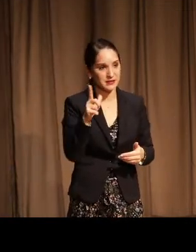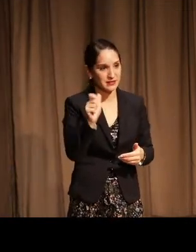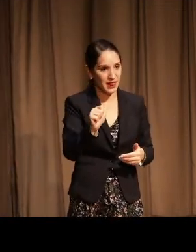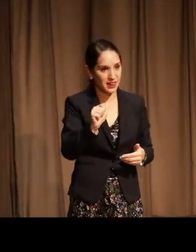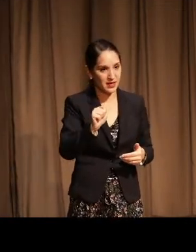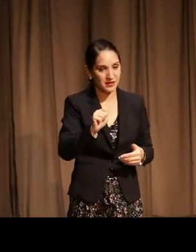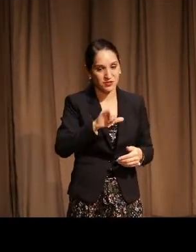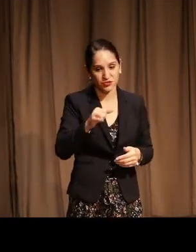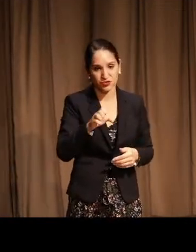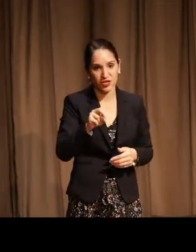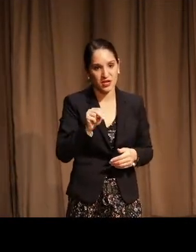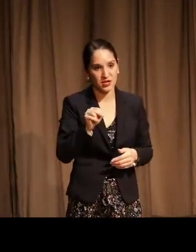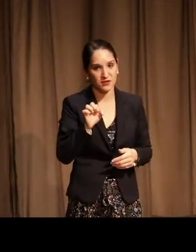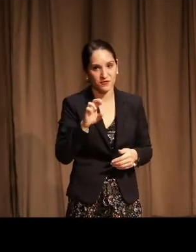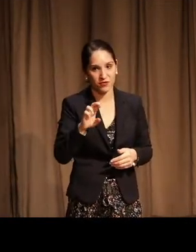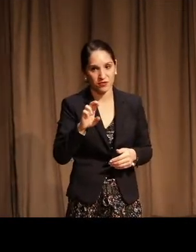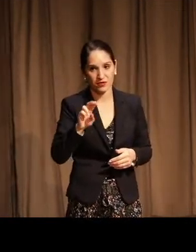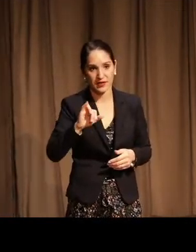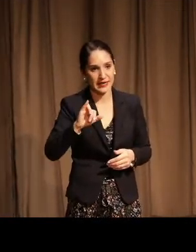Jennifer Inacio.